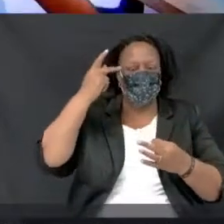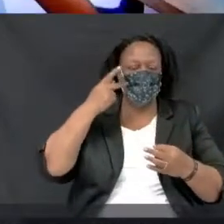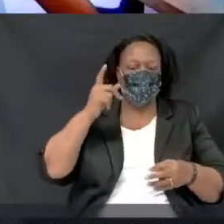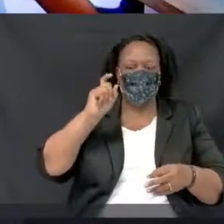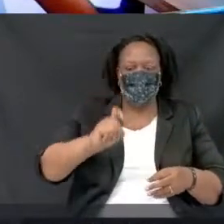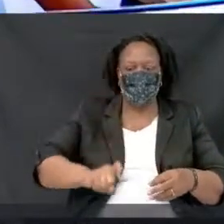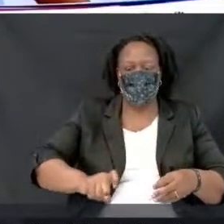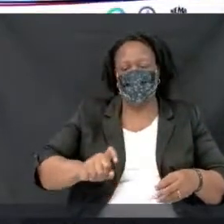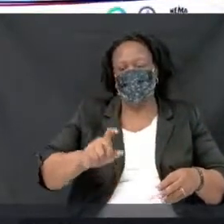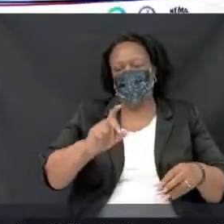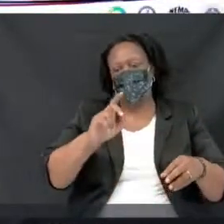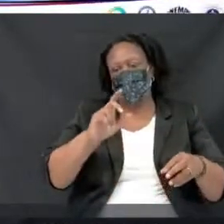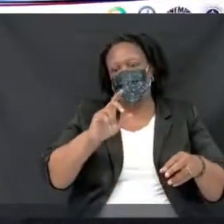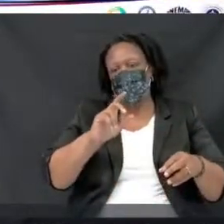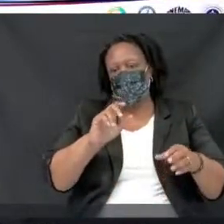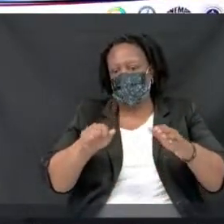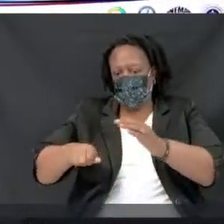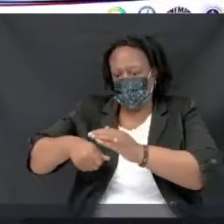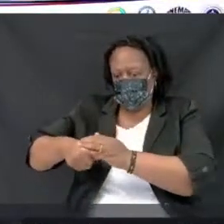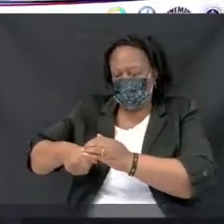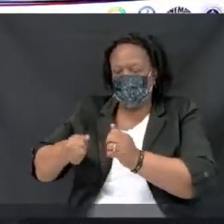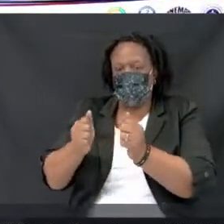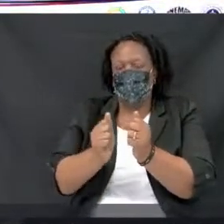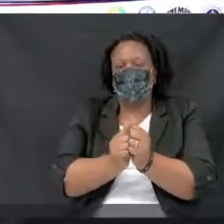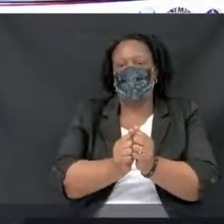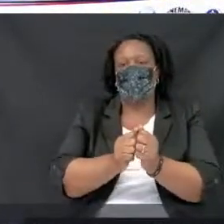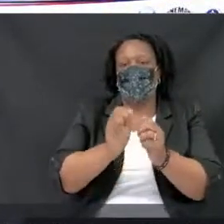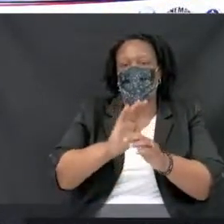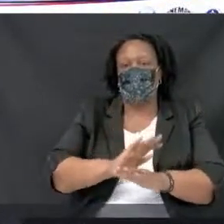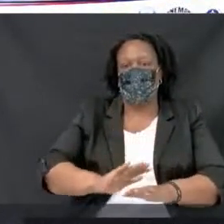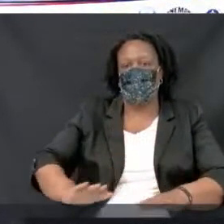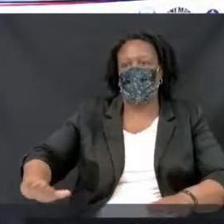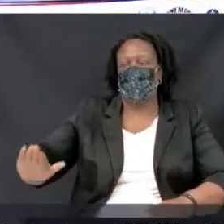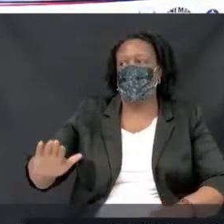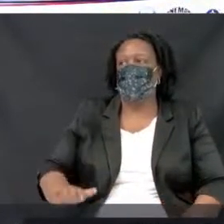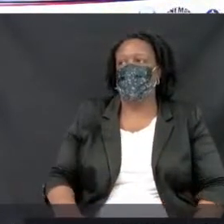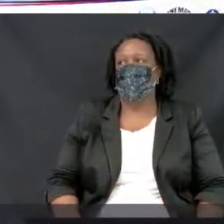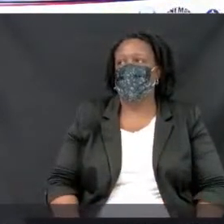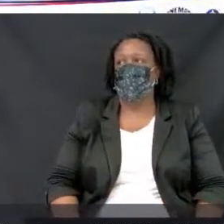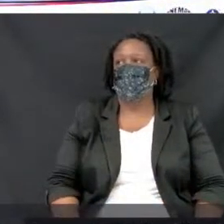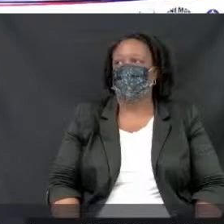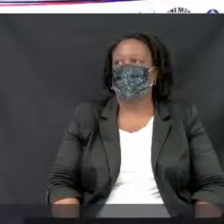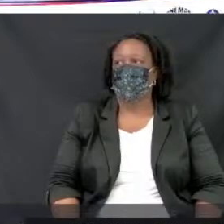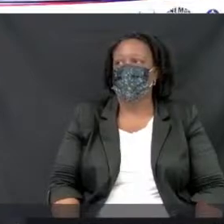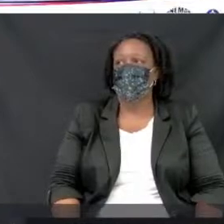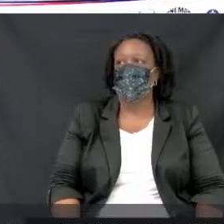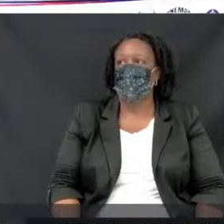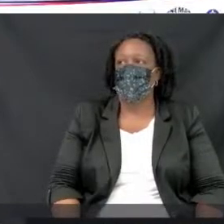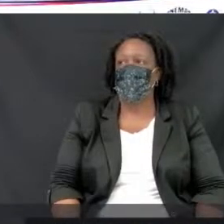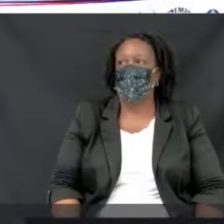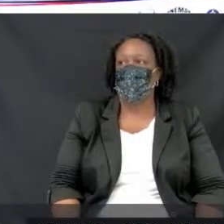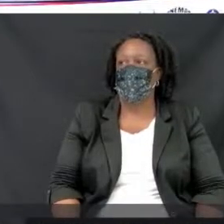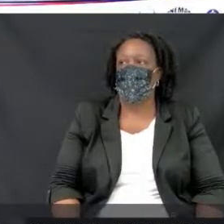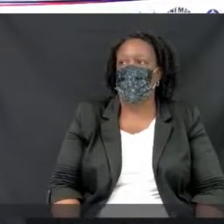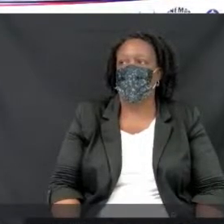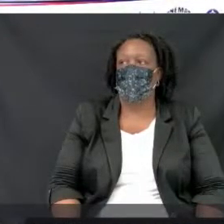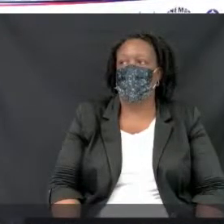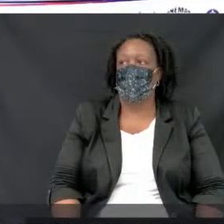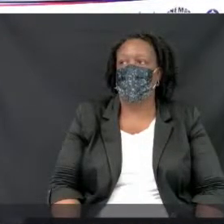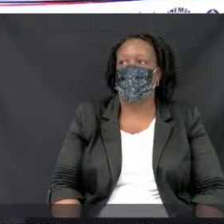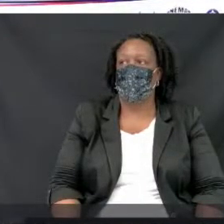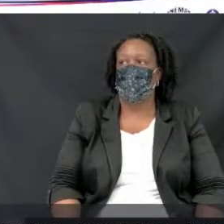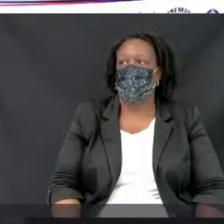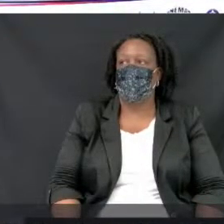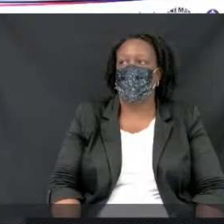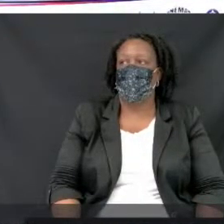If the child is unvaccinated, the child